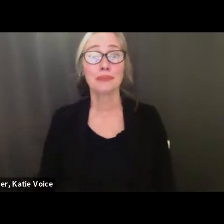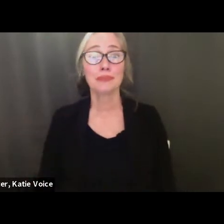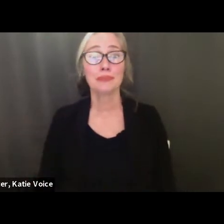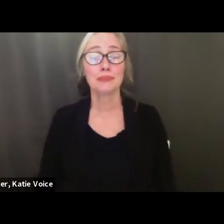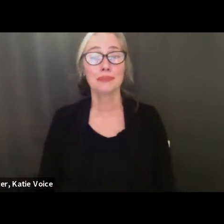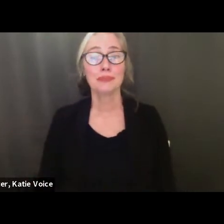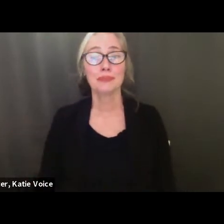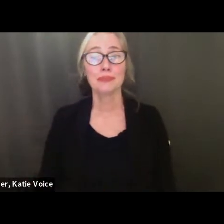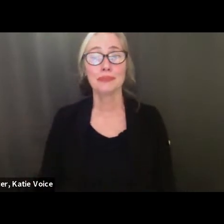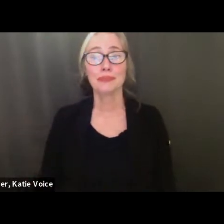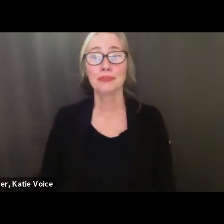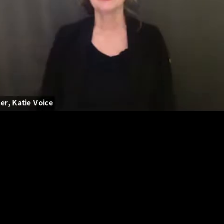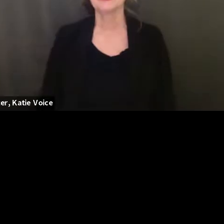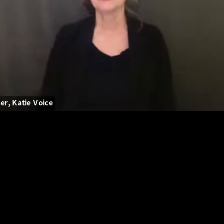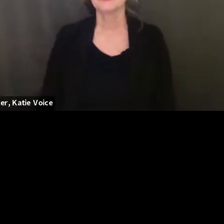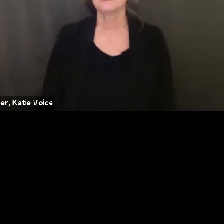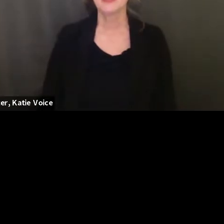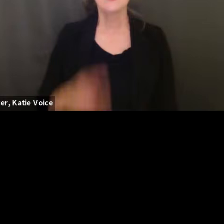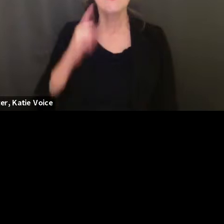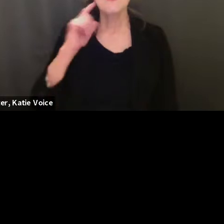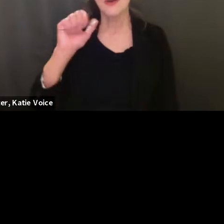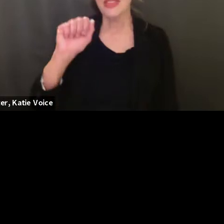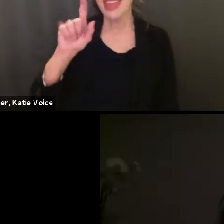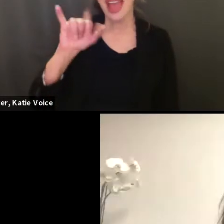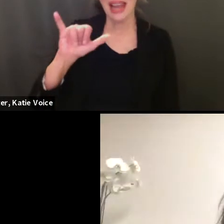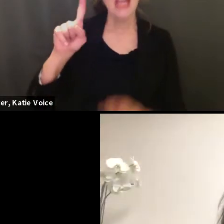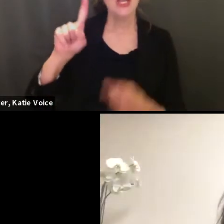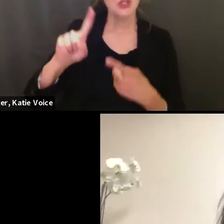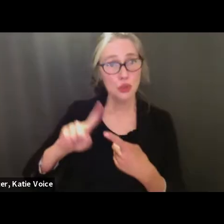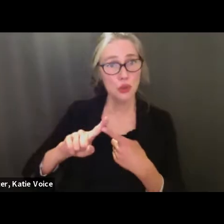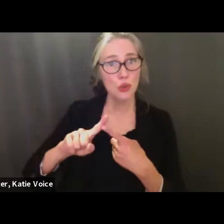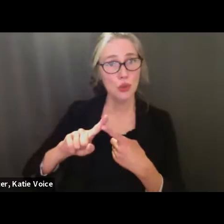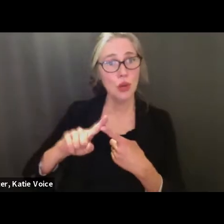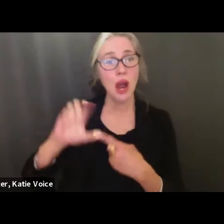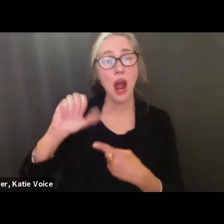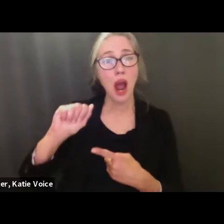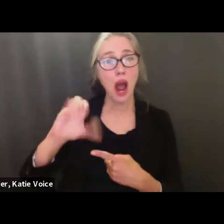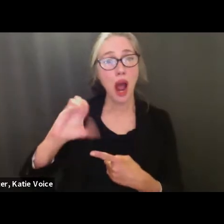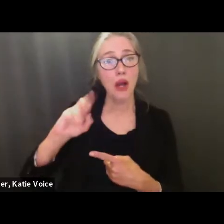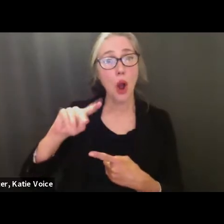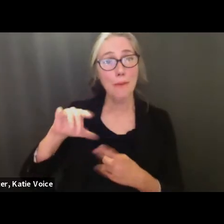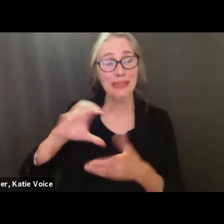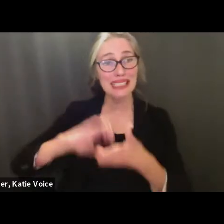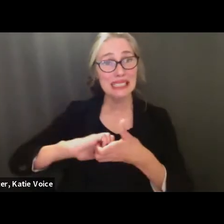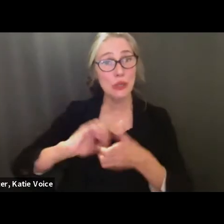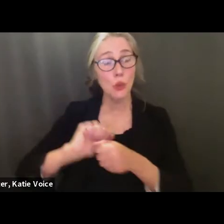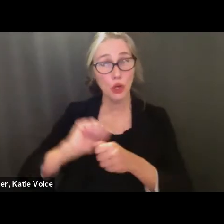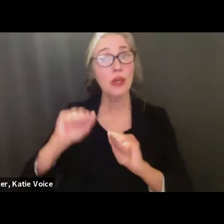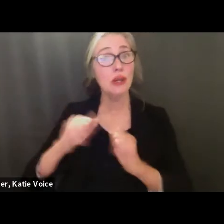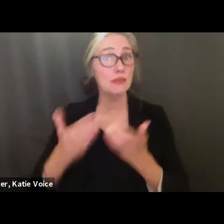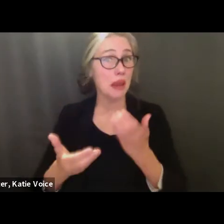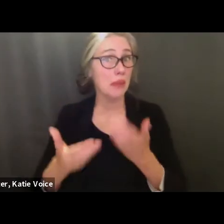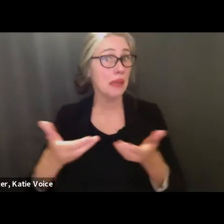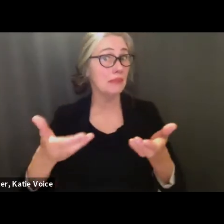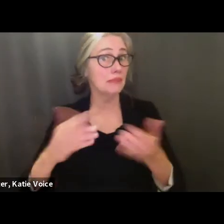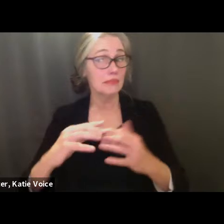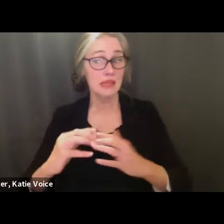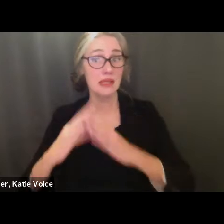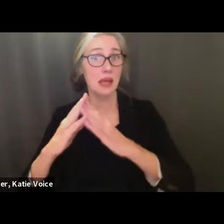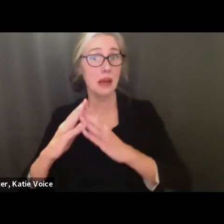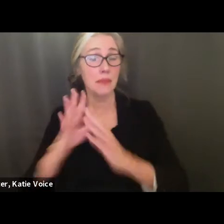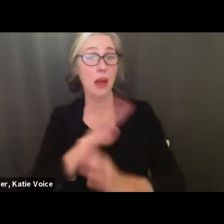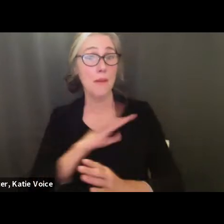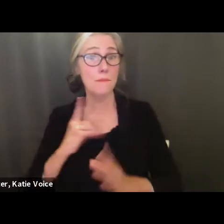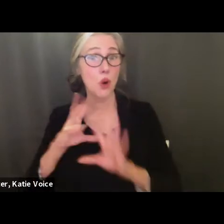For the Ally to Accomplice work, we can certainly have include a board session or a workshop